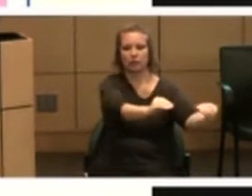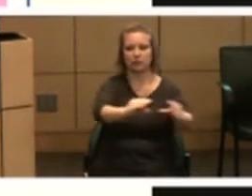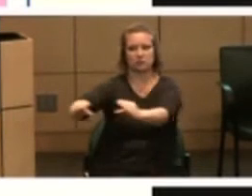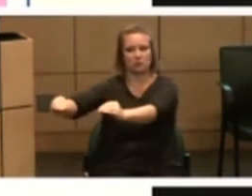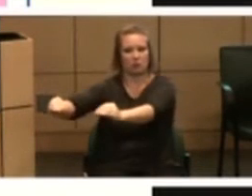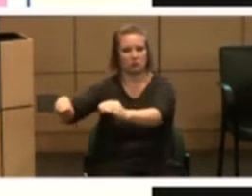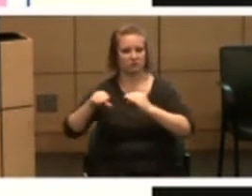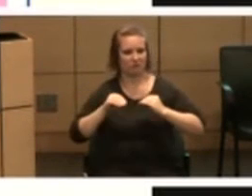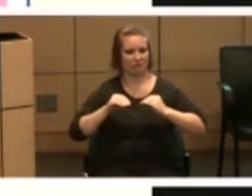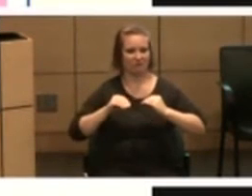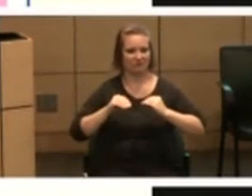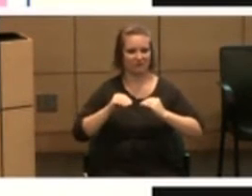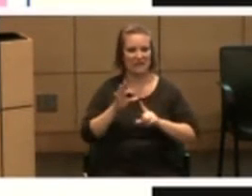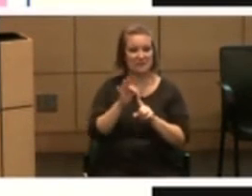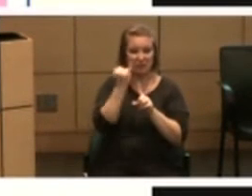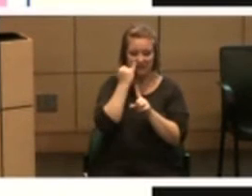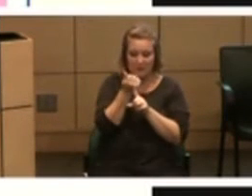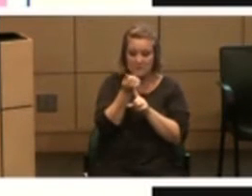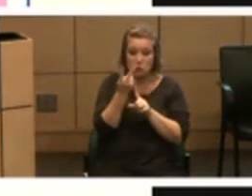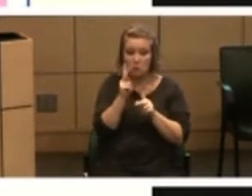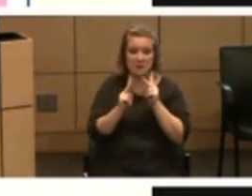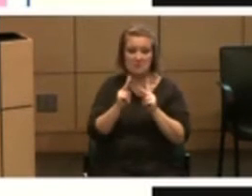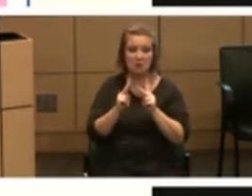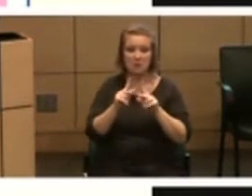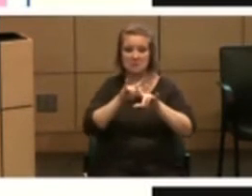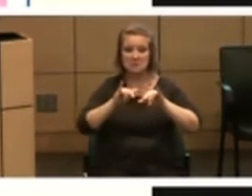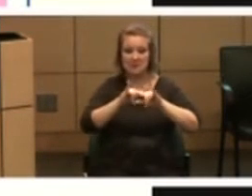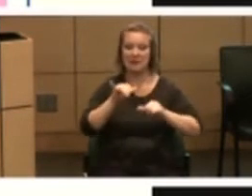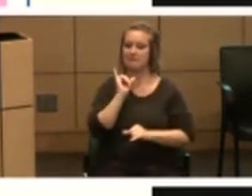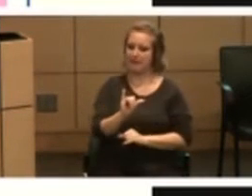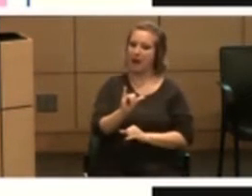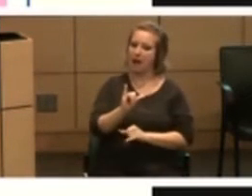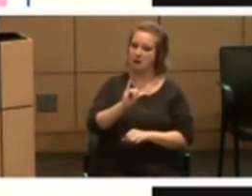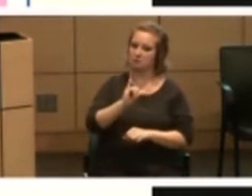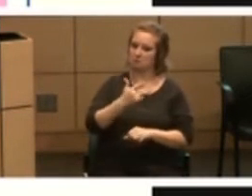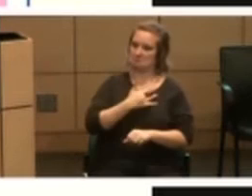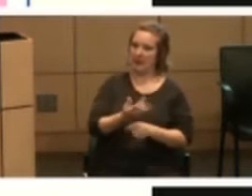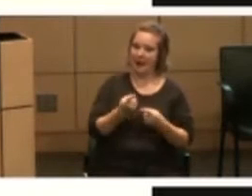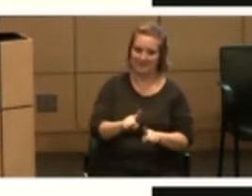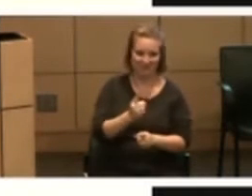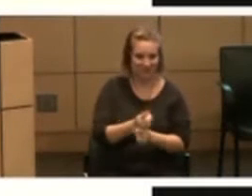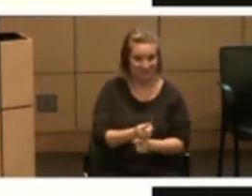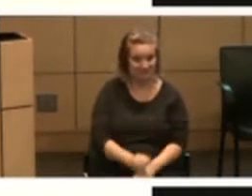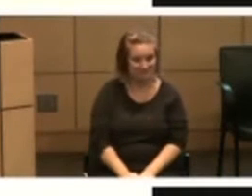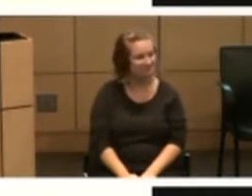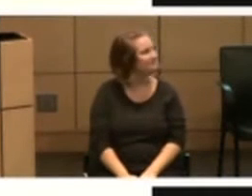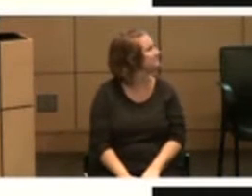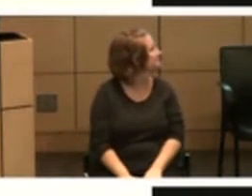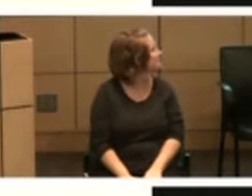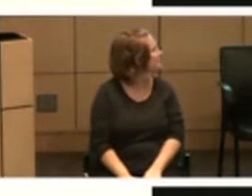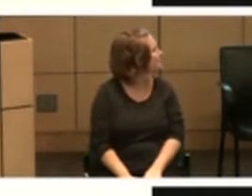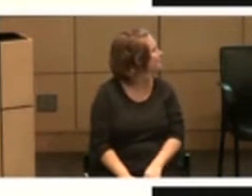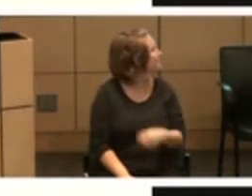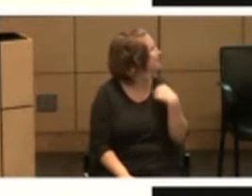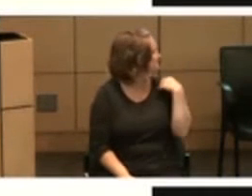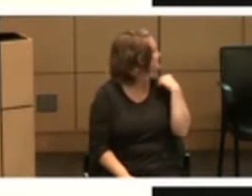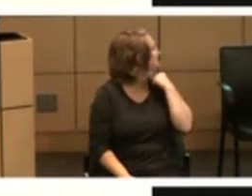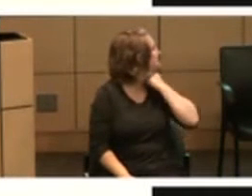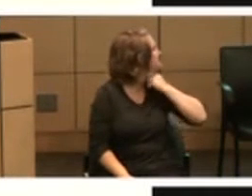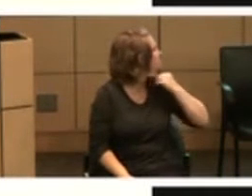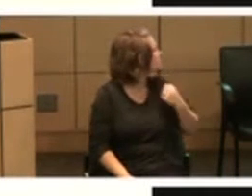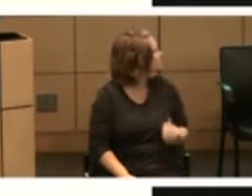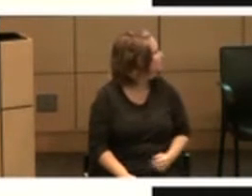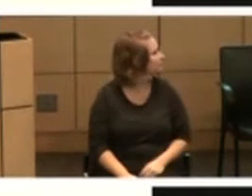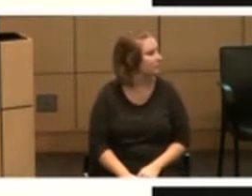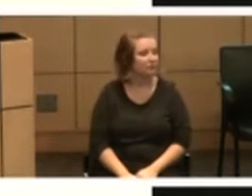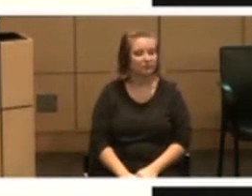when there's just a few people talking, which is really a typical listening situation. Okay. All right, so the